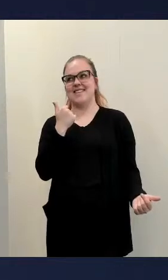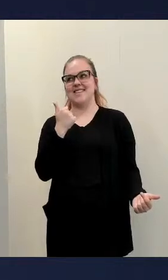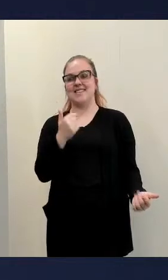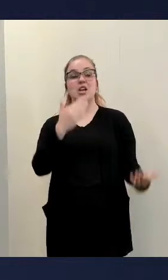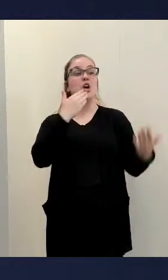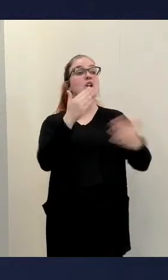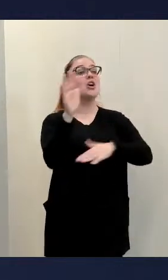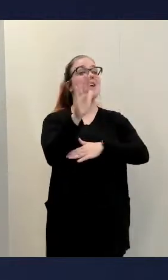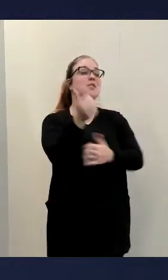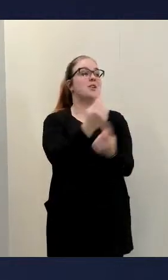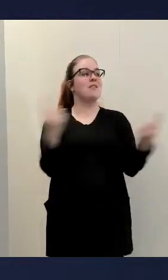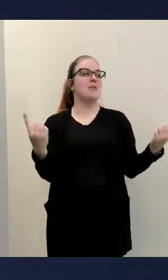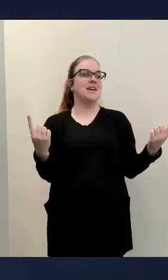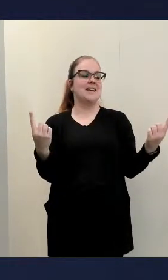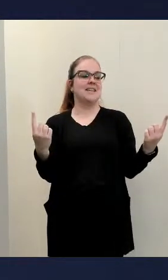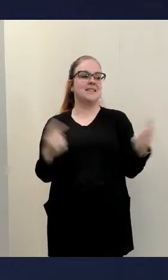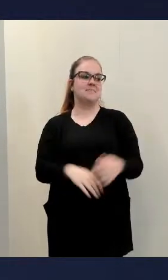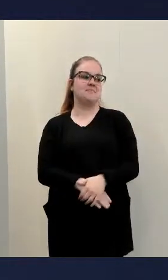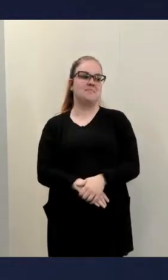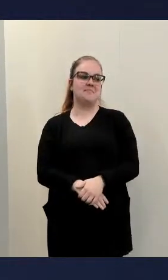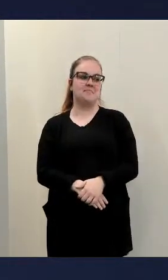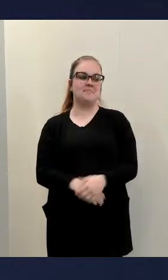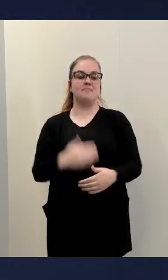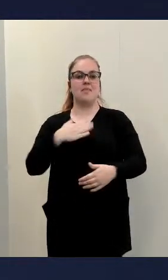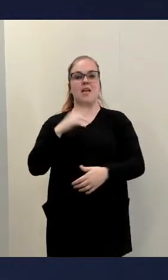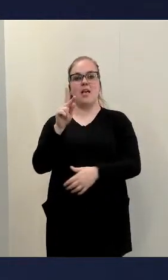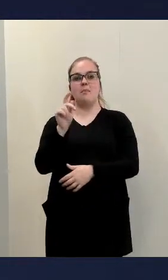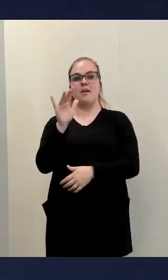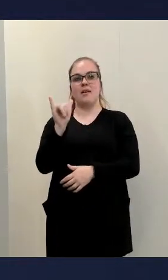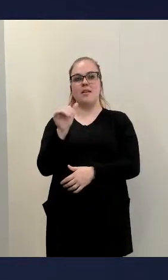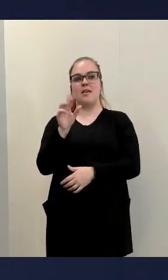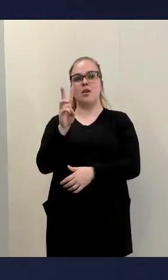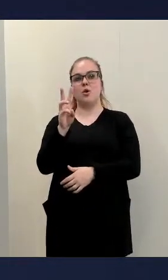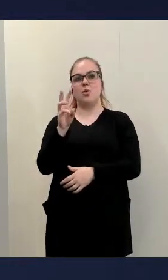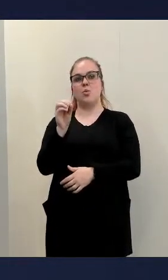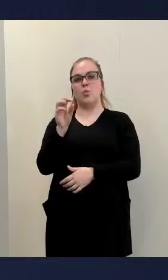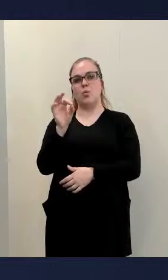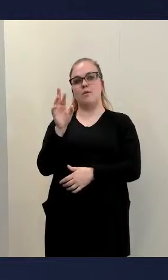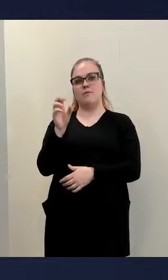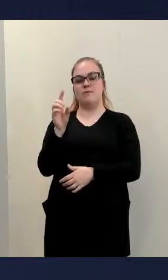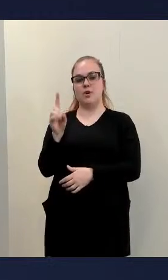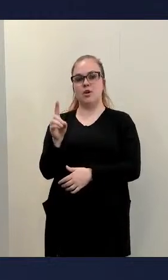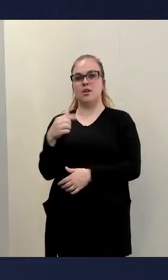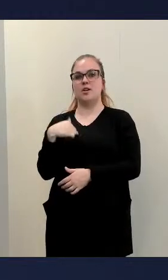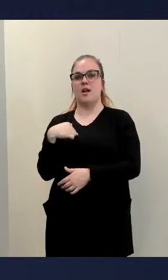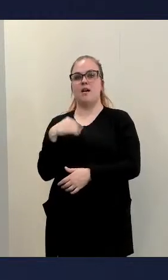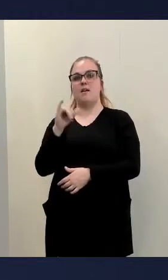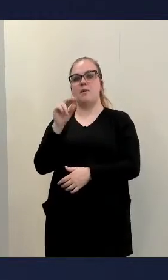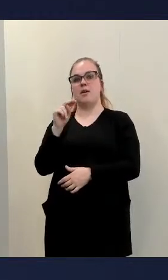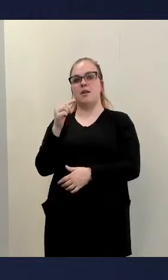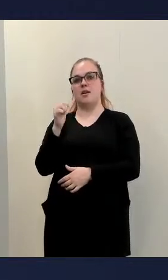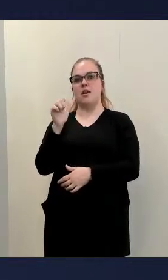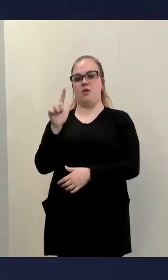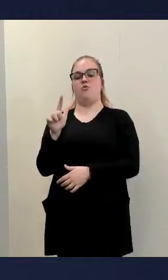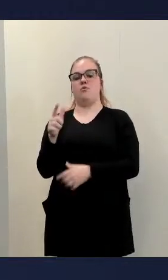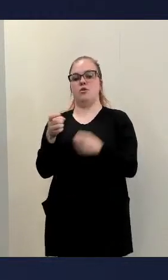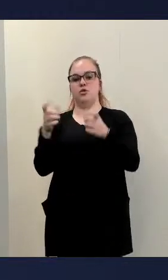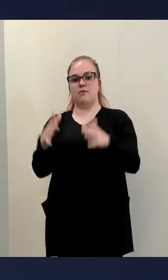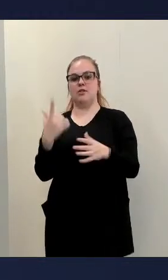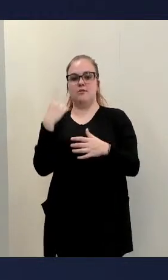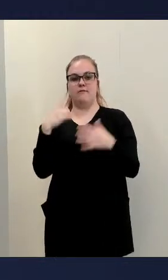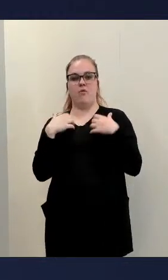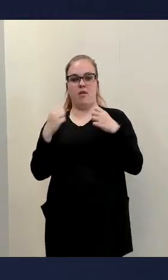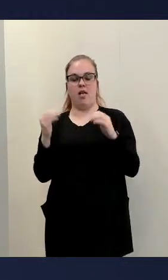Good afternoon, everyone. I am Kelly Marie Wolford. I am the inaugural director of Erie County's Office of Health